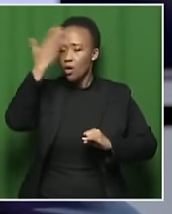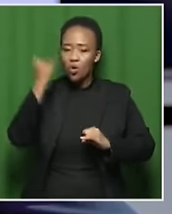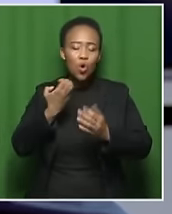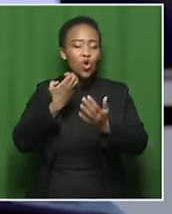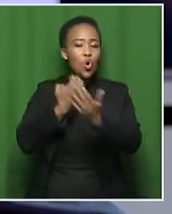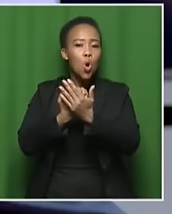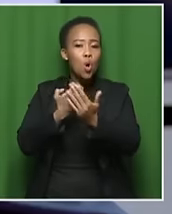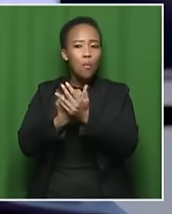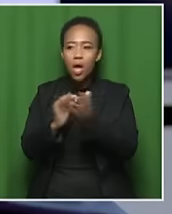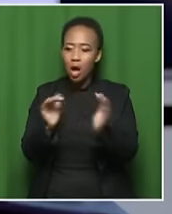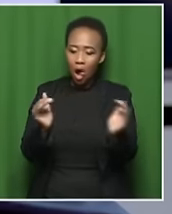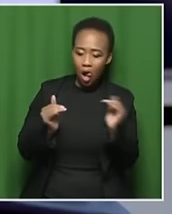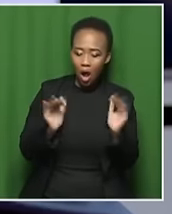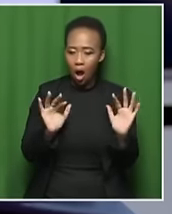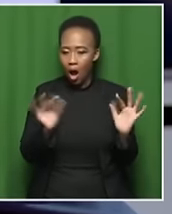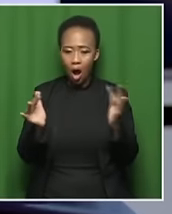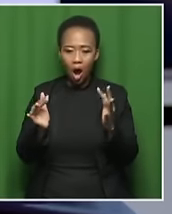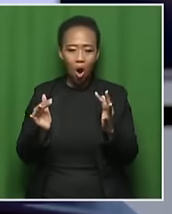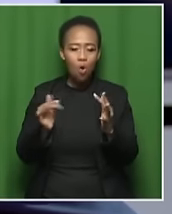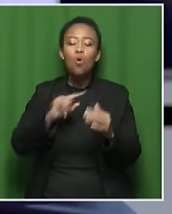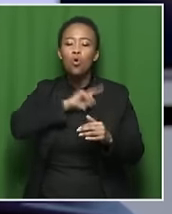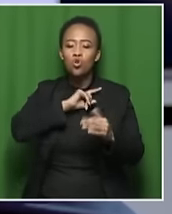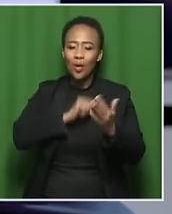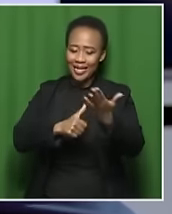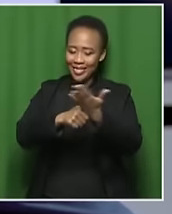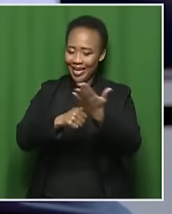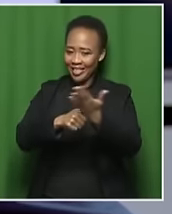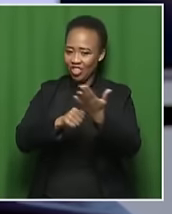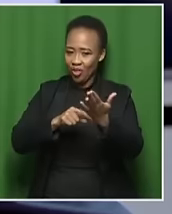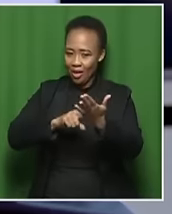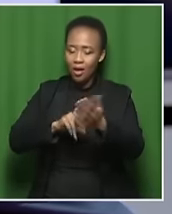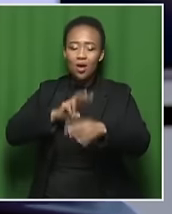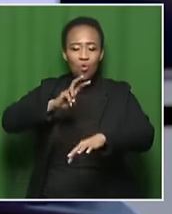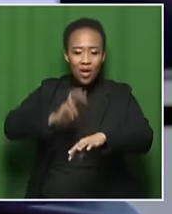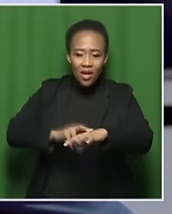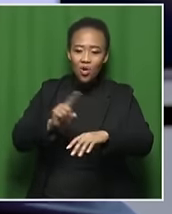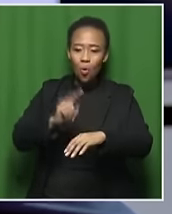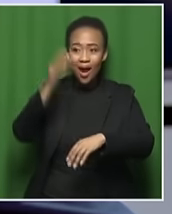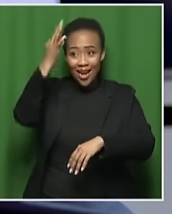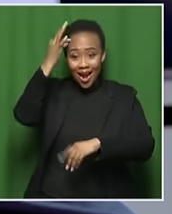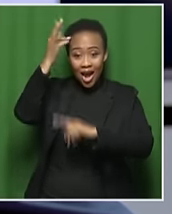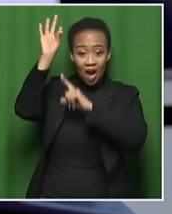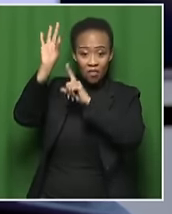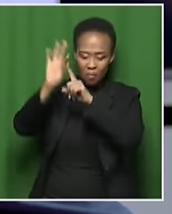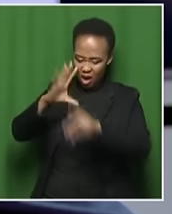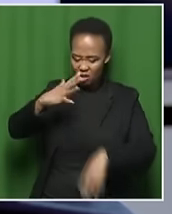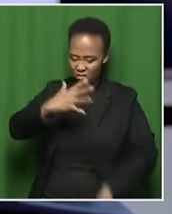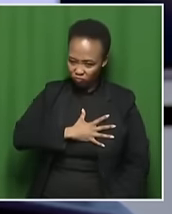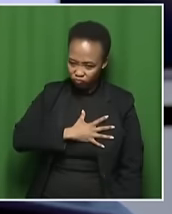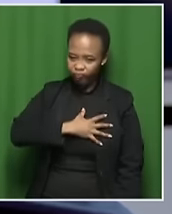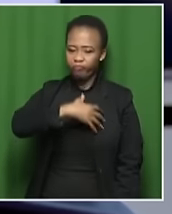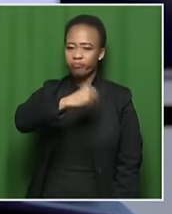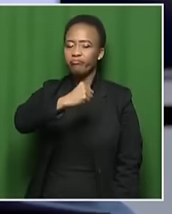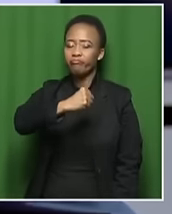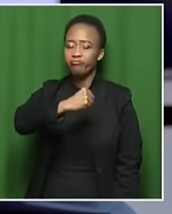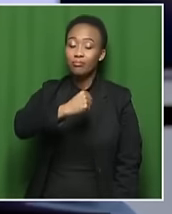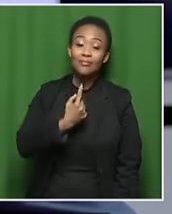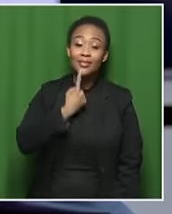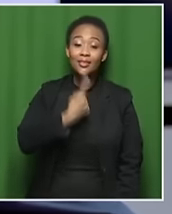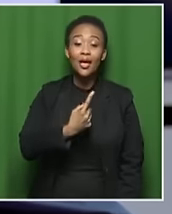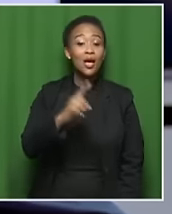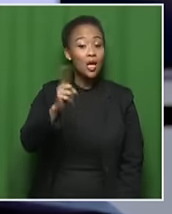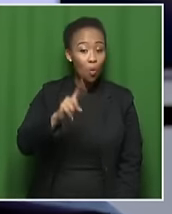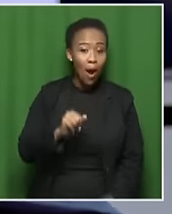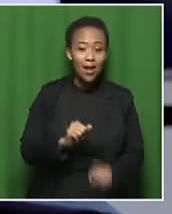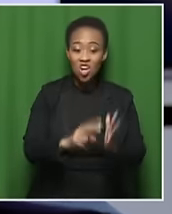because of taxation. We need a government that's going to be bold and say, these are